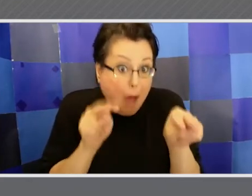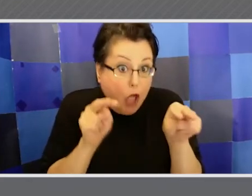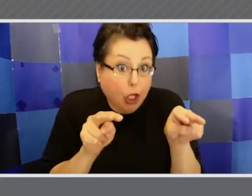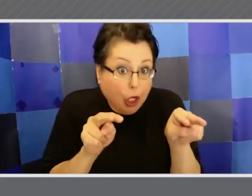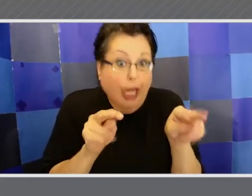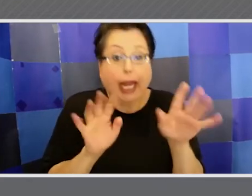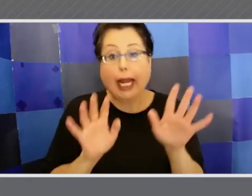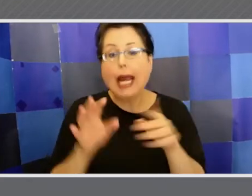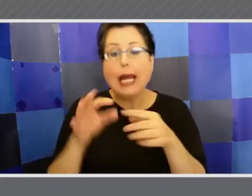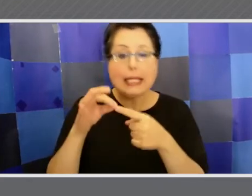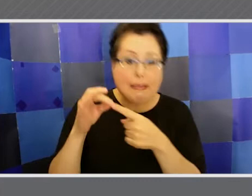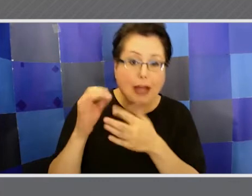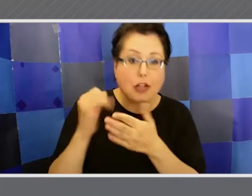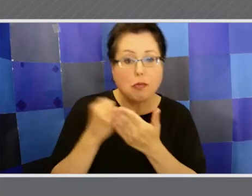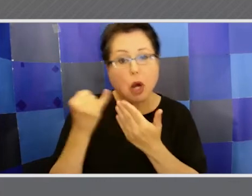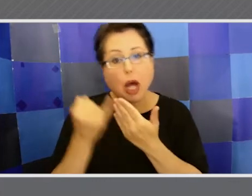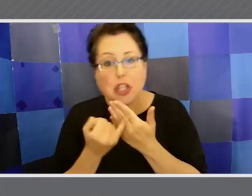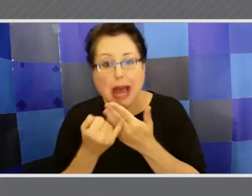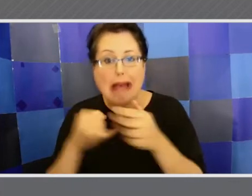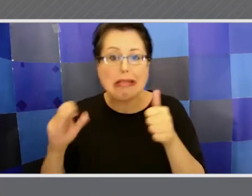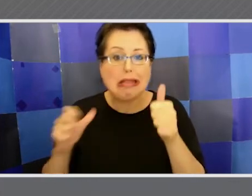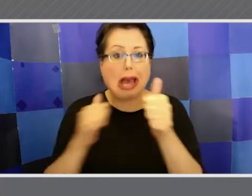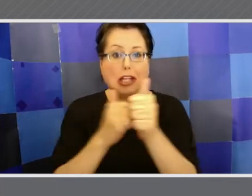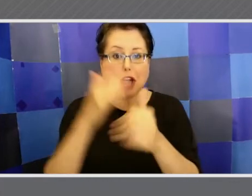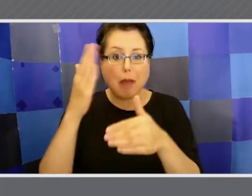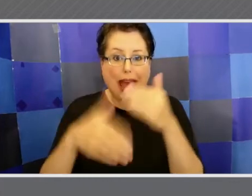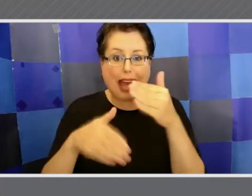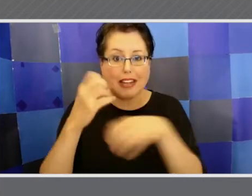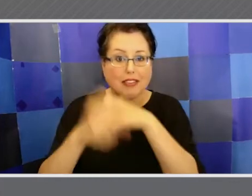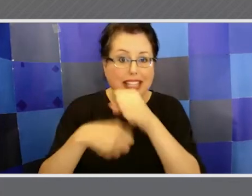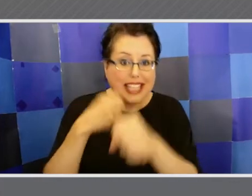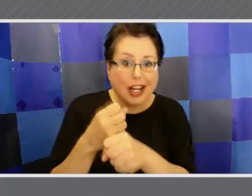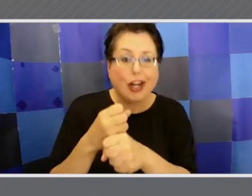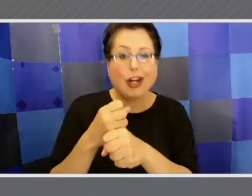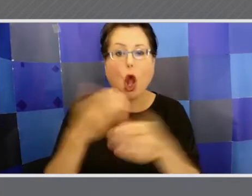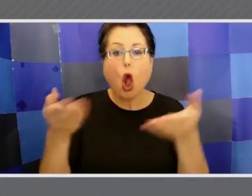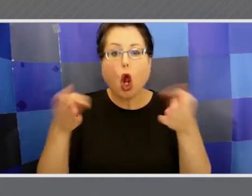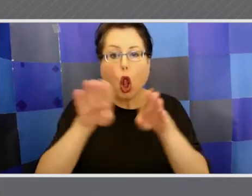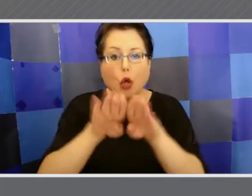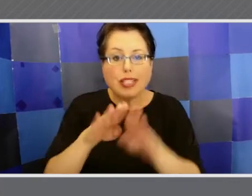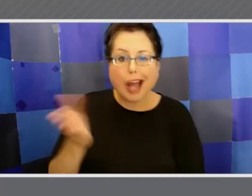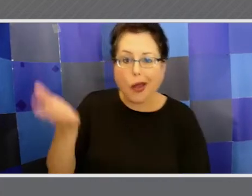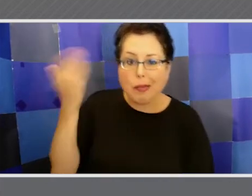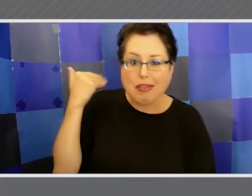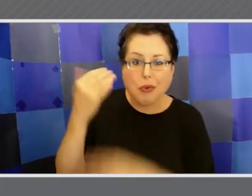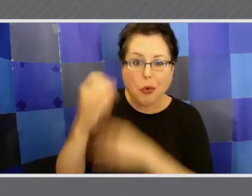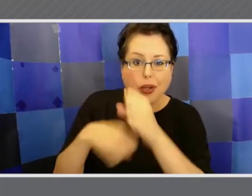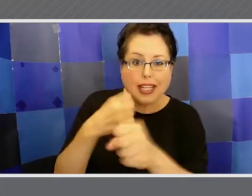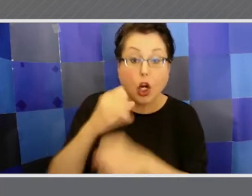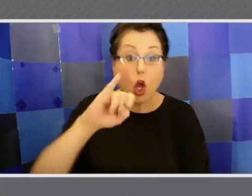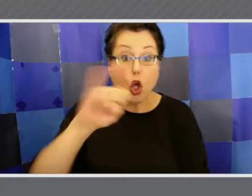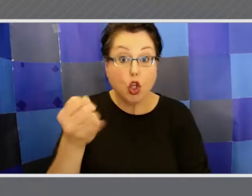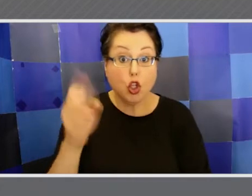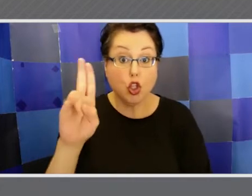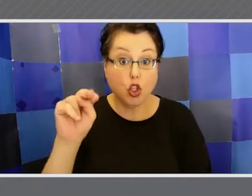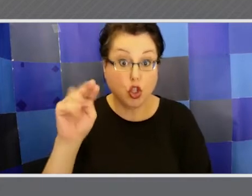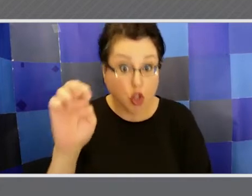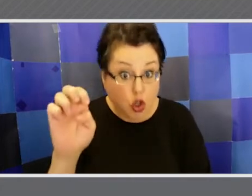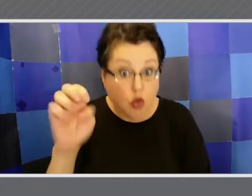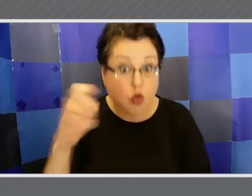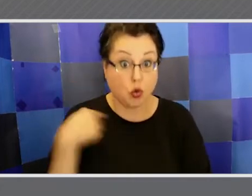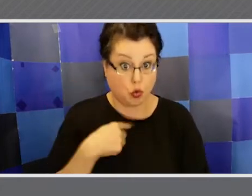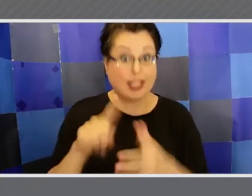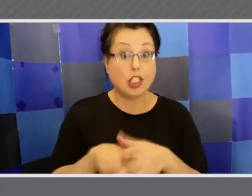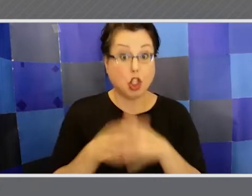projects, catching up from end of year, closing out the prior fiscal year, et cetera. In June, we kick off public